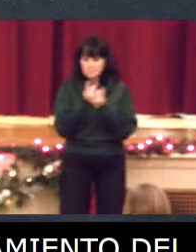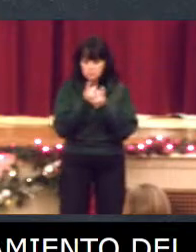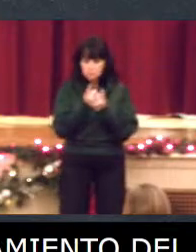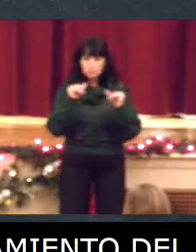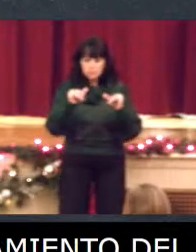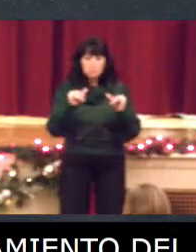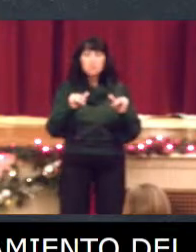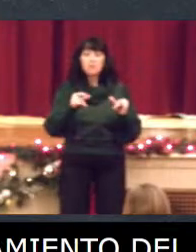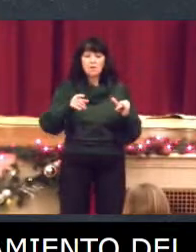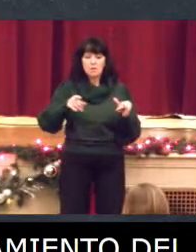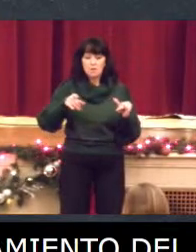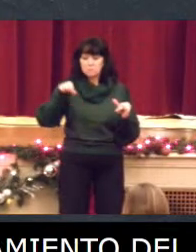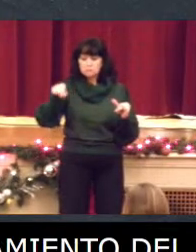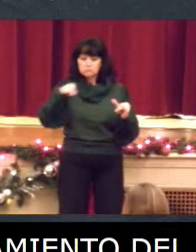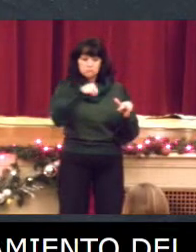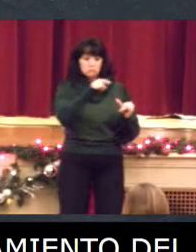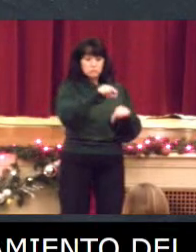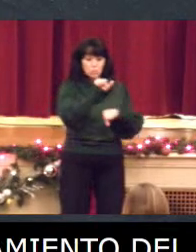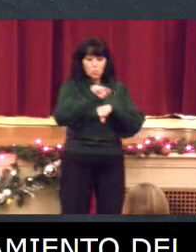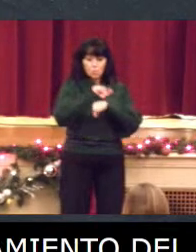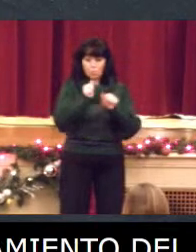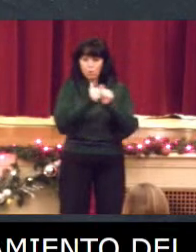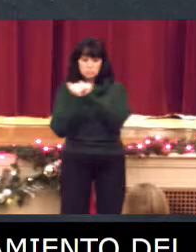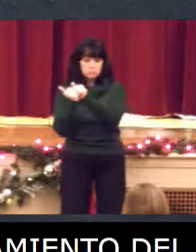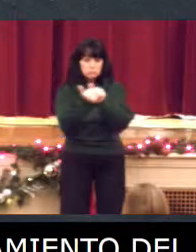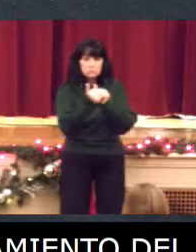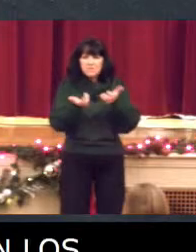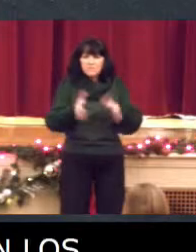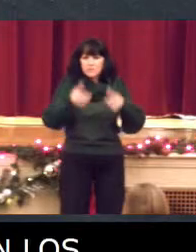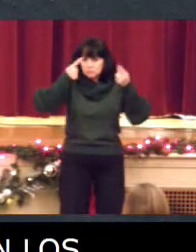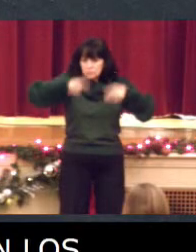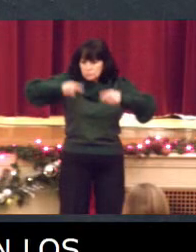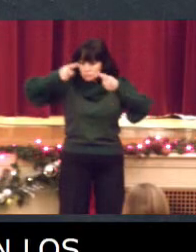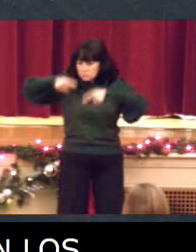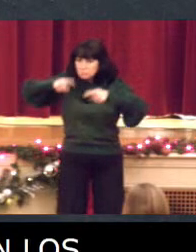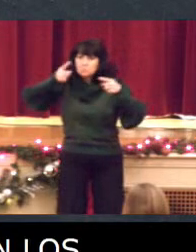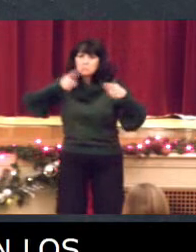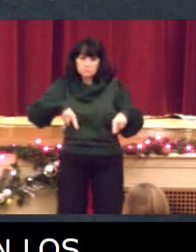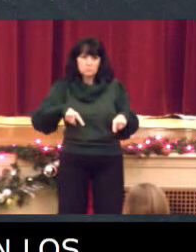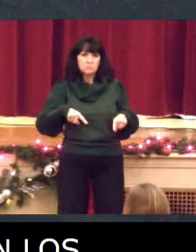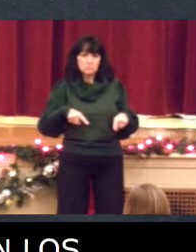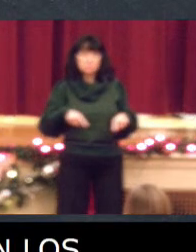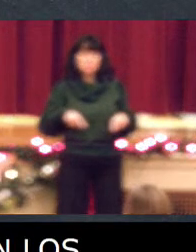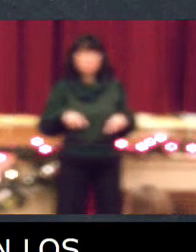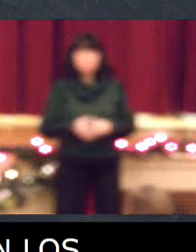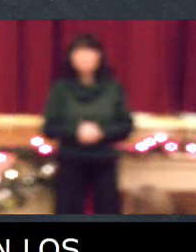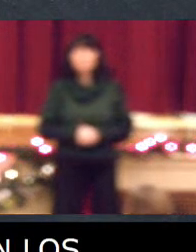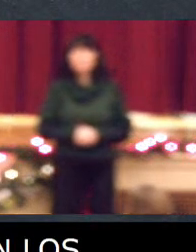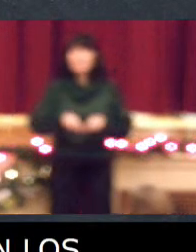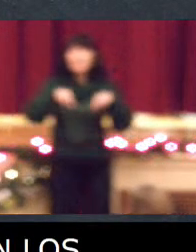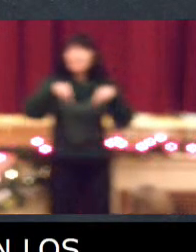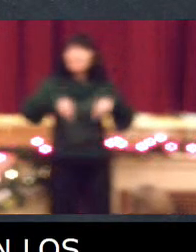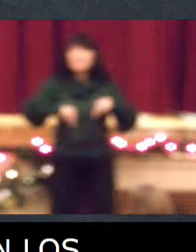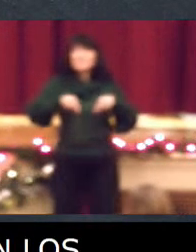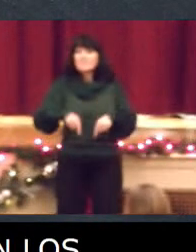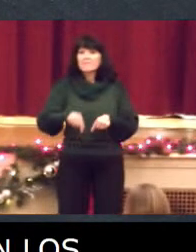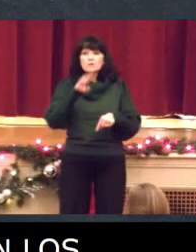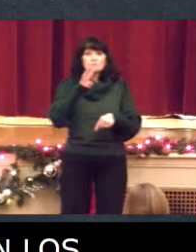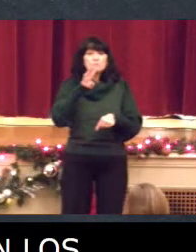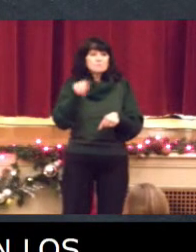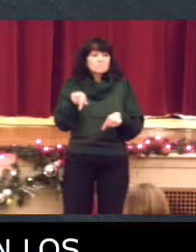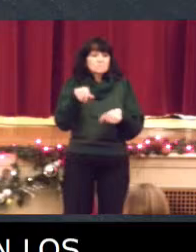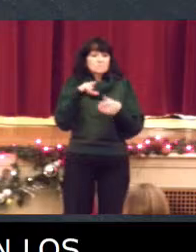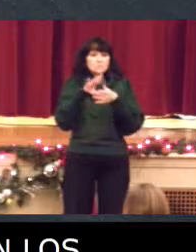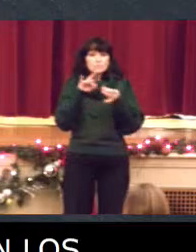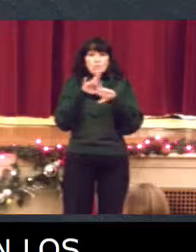Wilmington. I want to make sure I say this, and probably I'm going to say it twice. This is not a blame game. This is not pointing a finger.